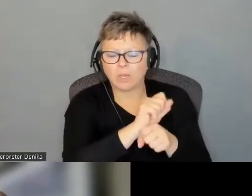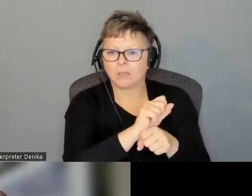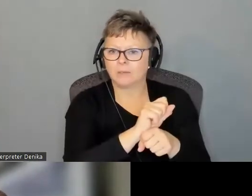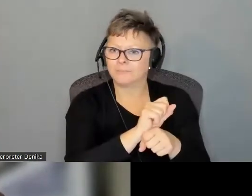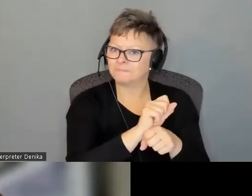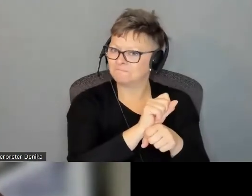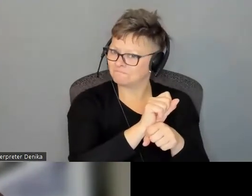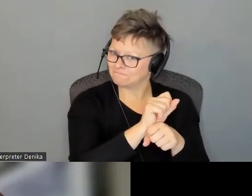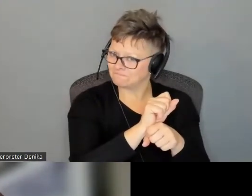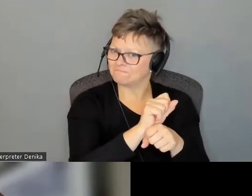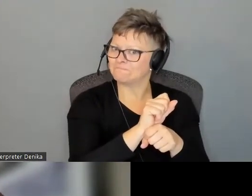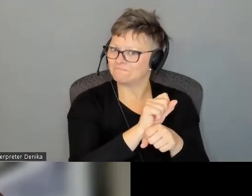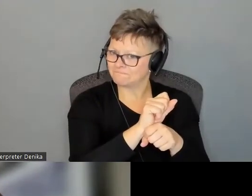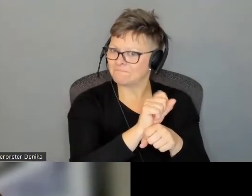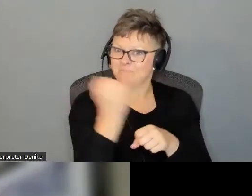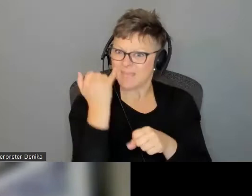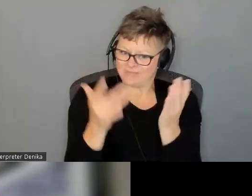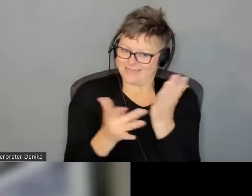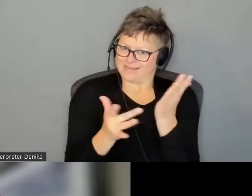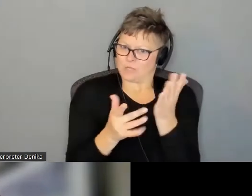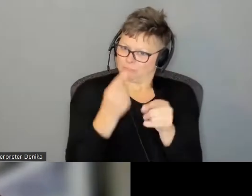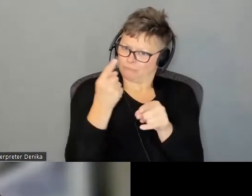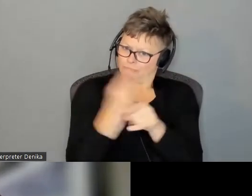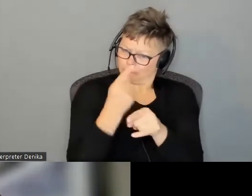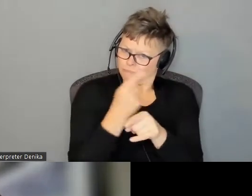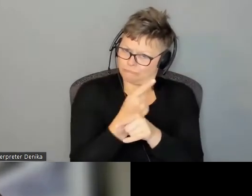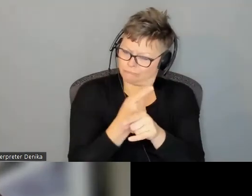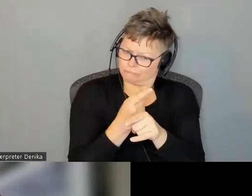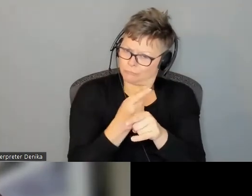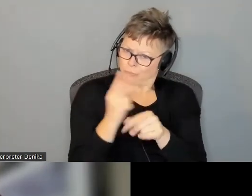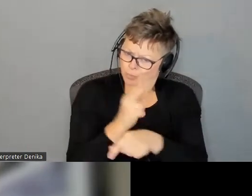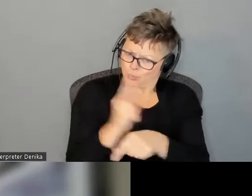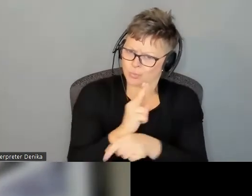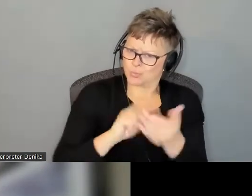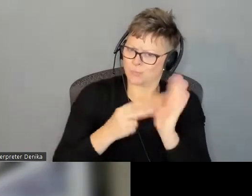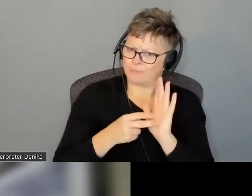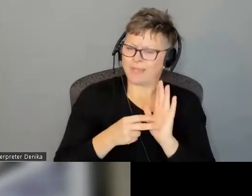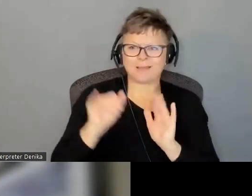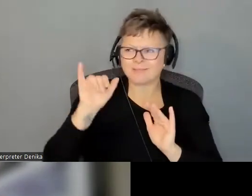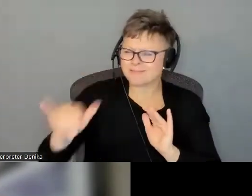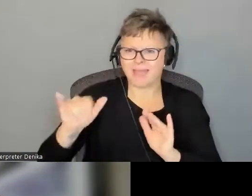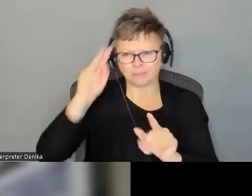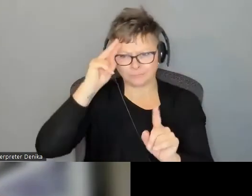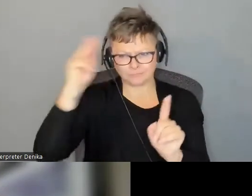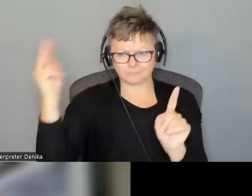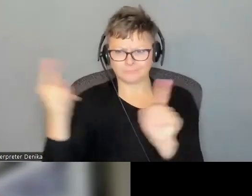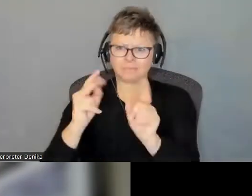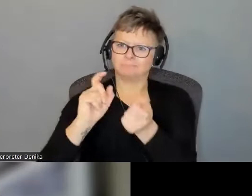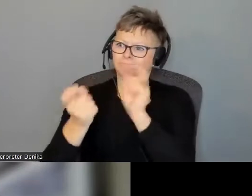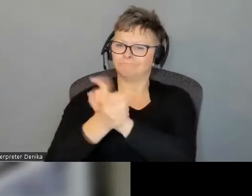technology, when done correctly, can open doors and just completely change the conversation between employers and their job